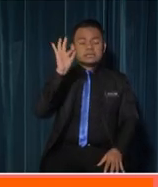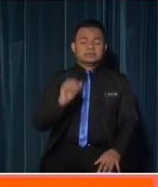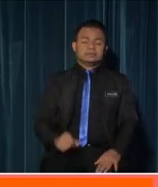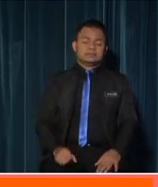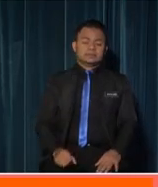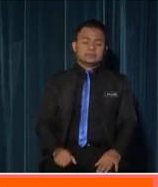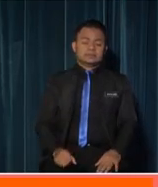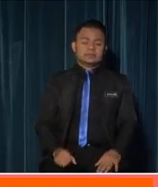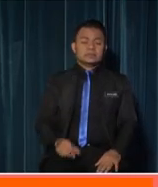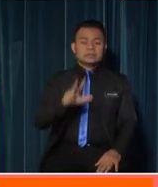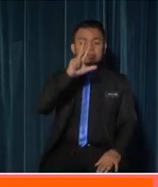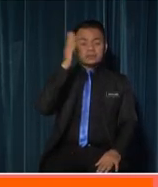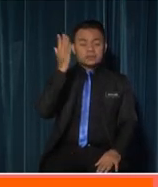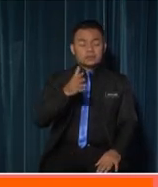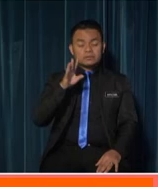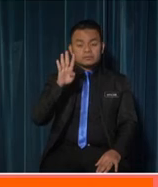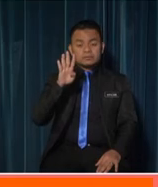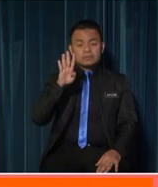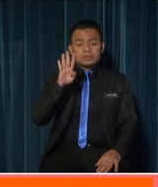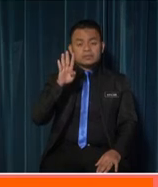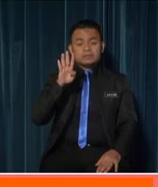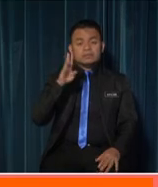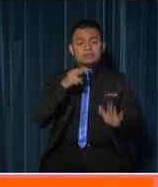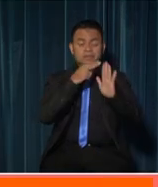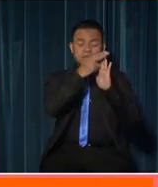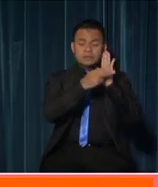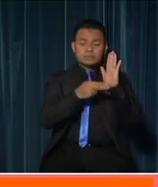3/4 of an hour is called